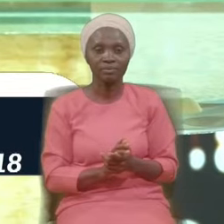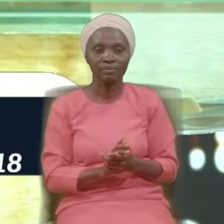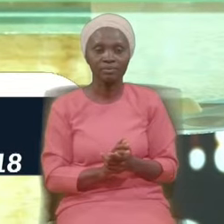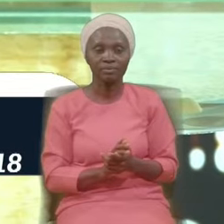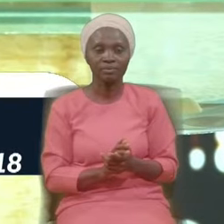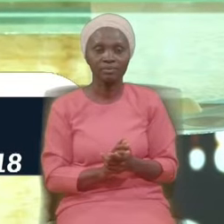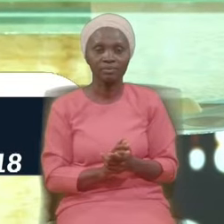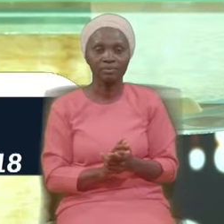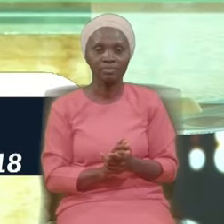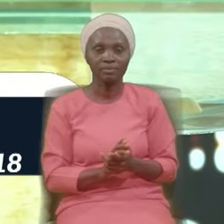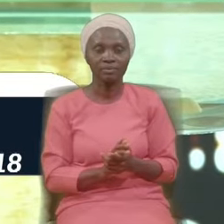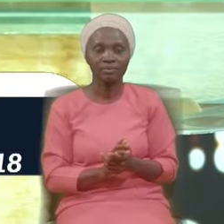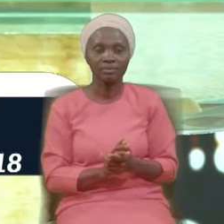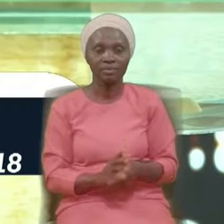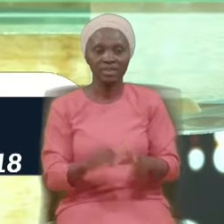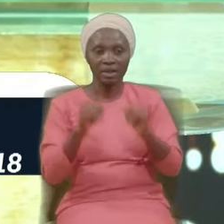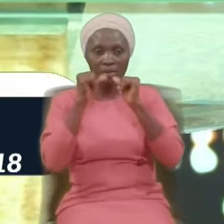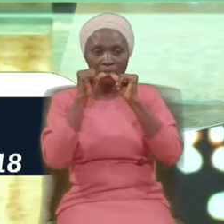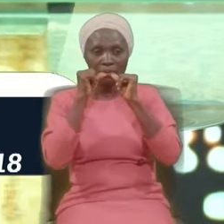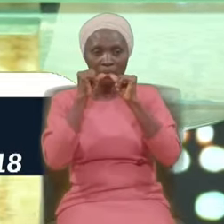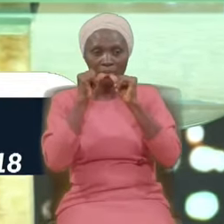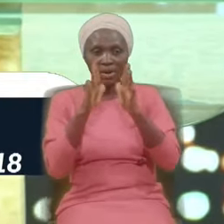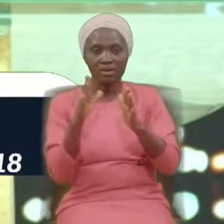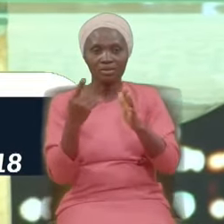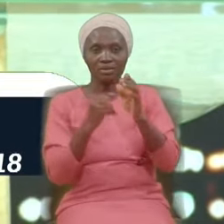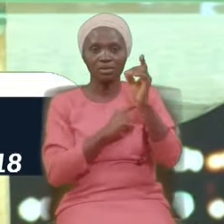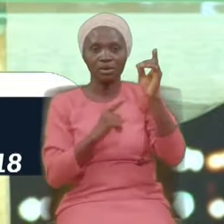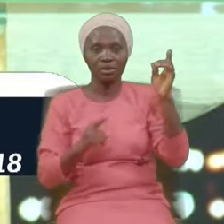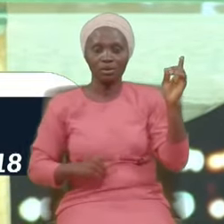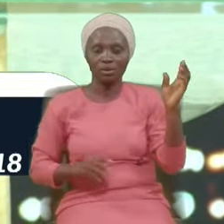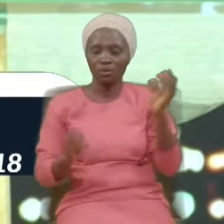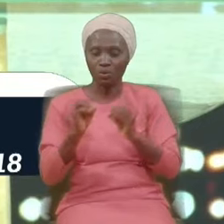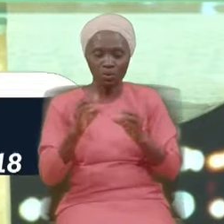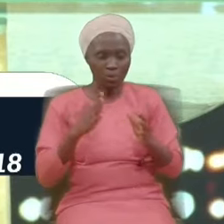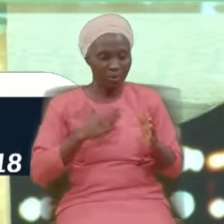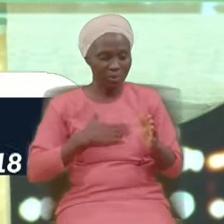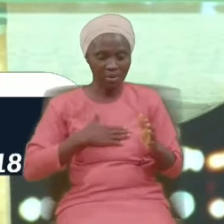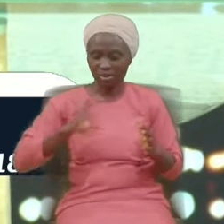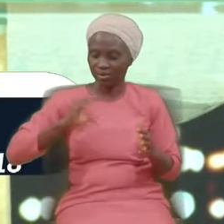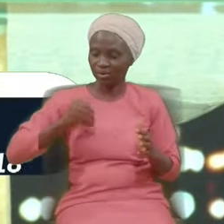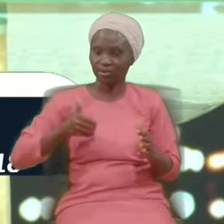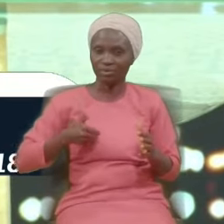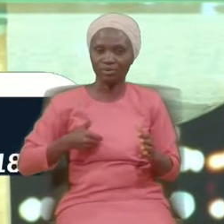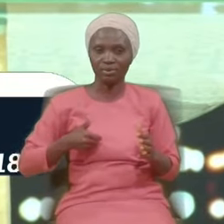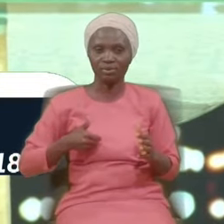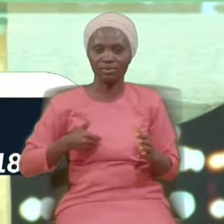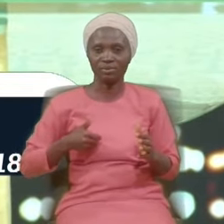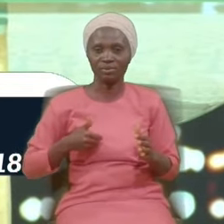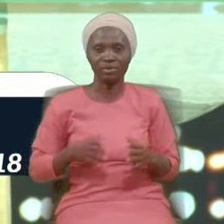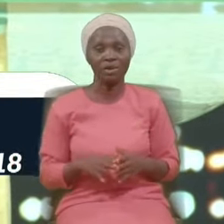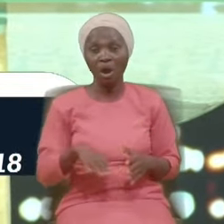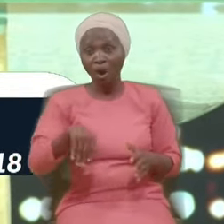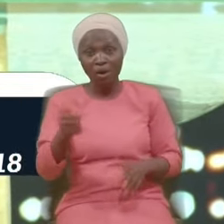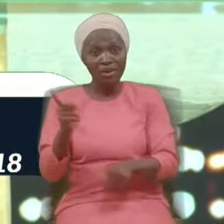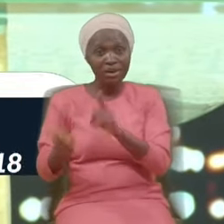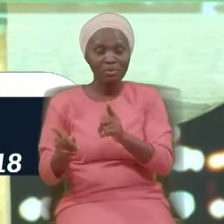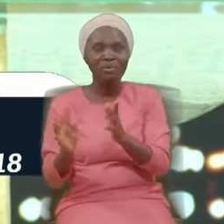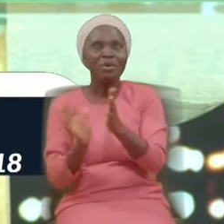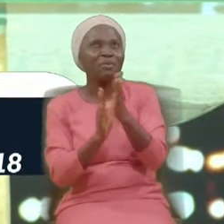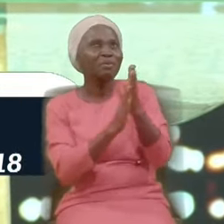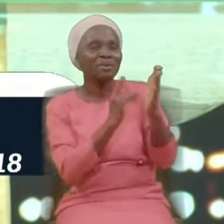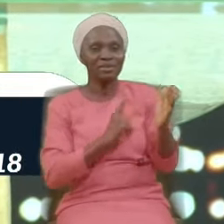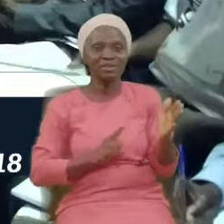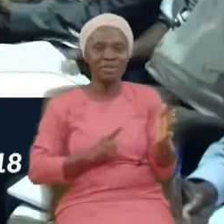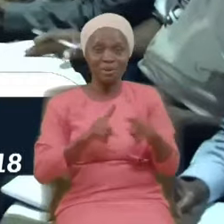verse 1, bless the Lord, O my soul, others have been praising the Lord, it's now your